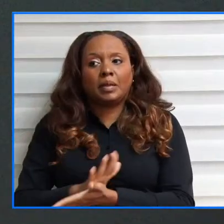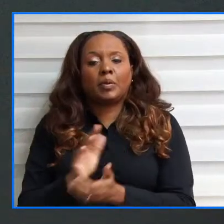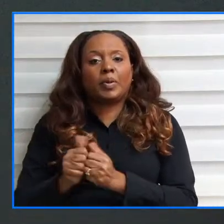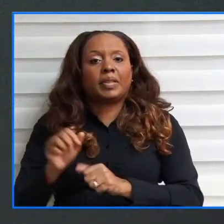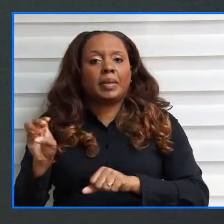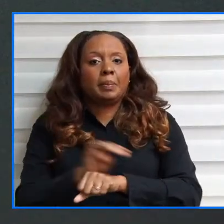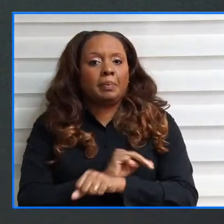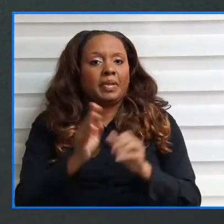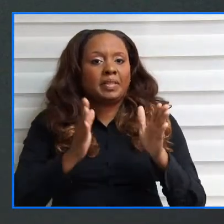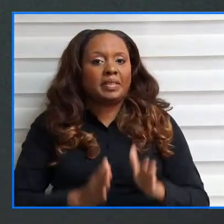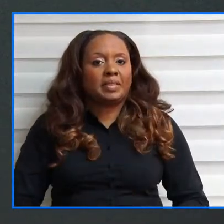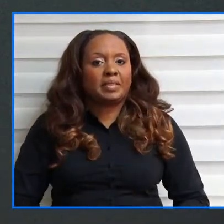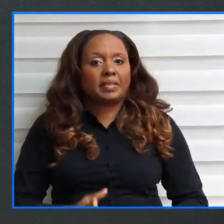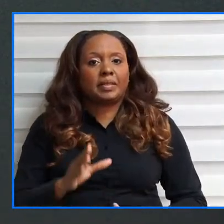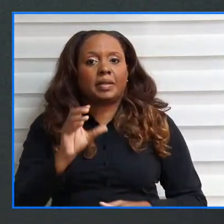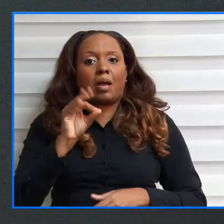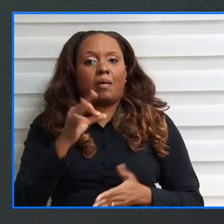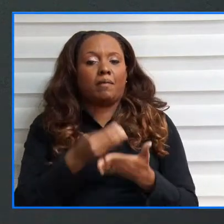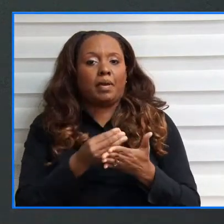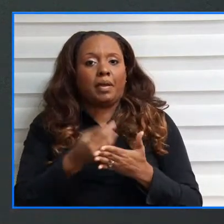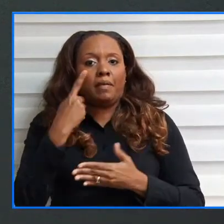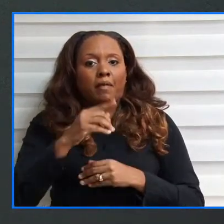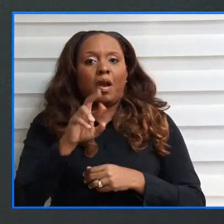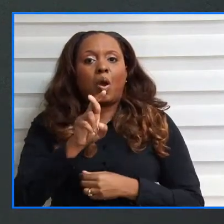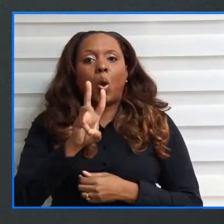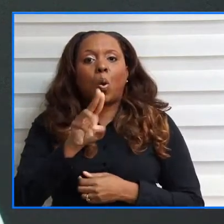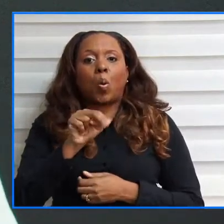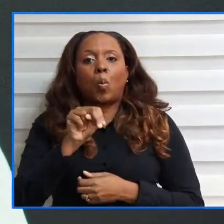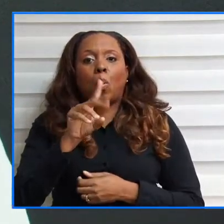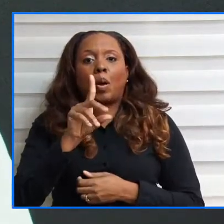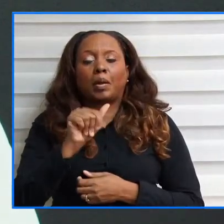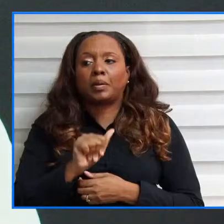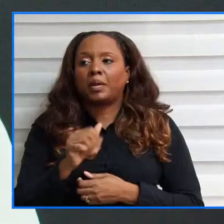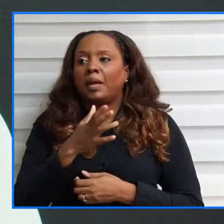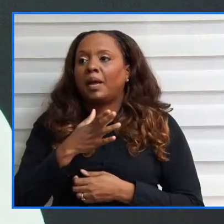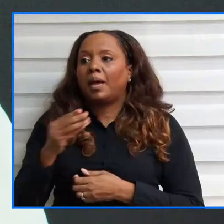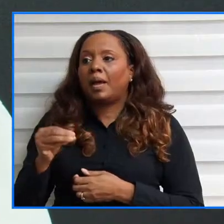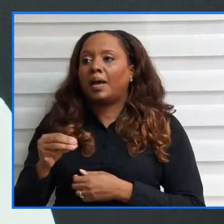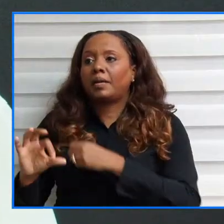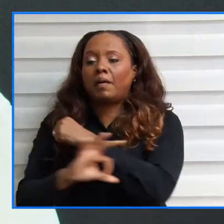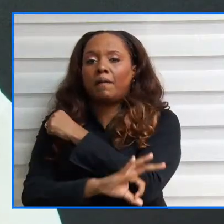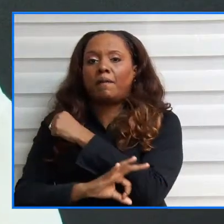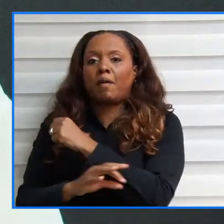of Finance from Rwanda and the Senior Minister of Foreign Affairs from Barbados.